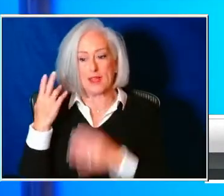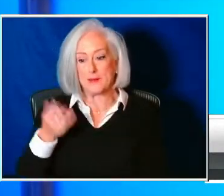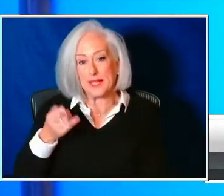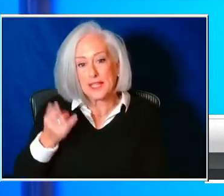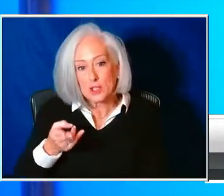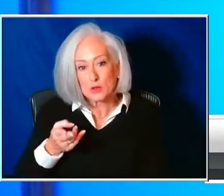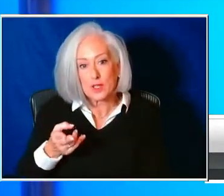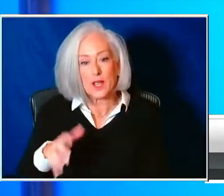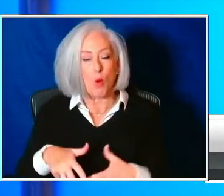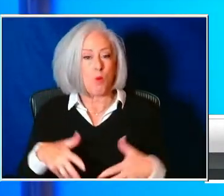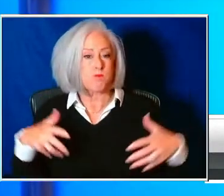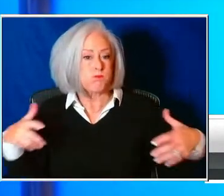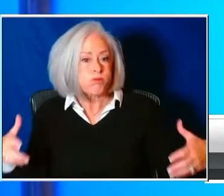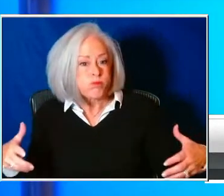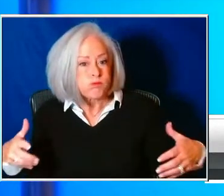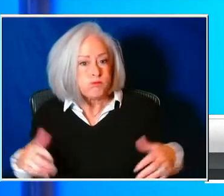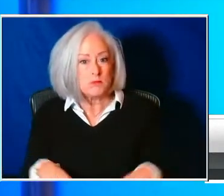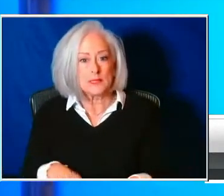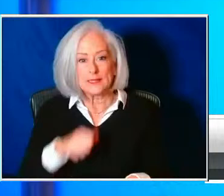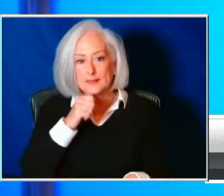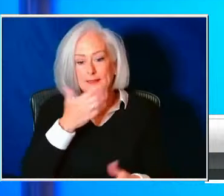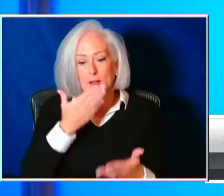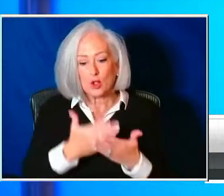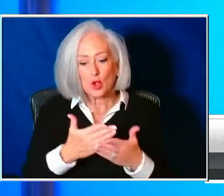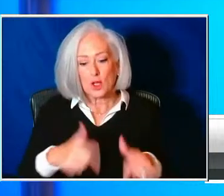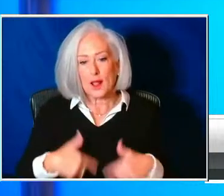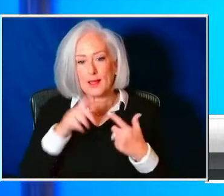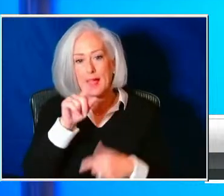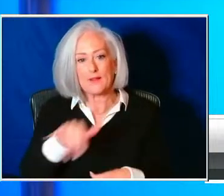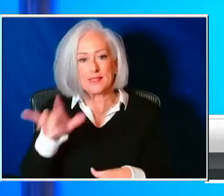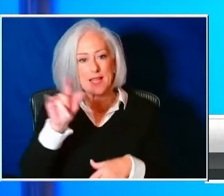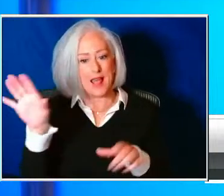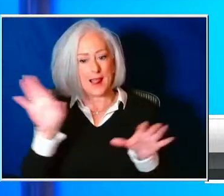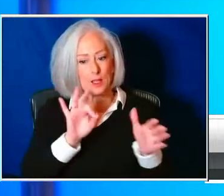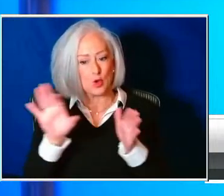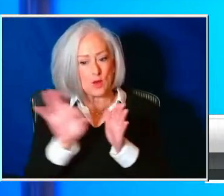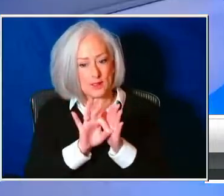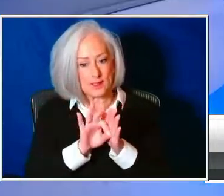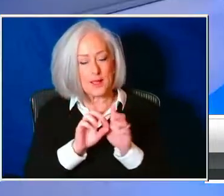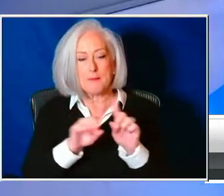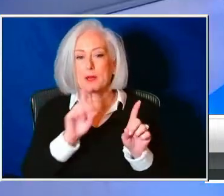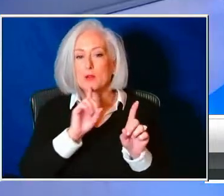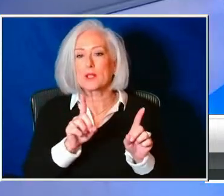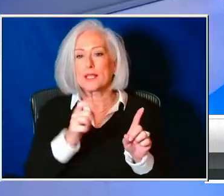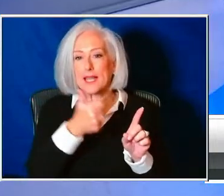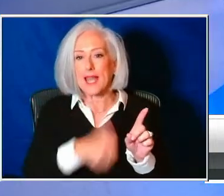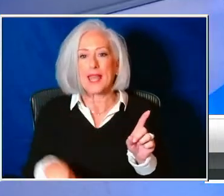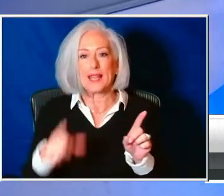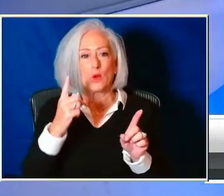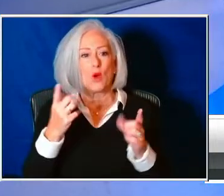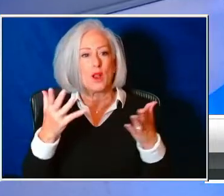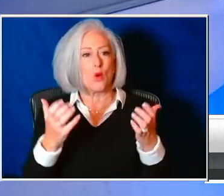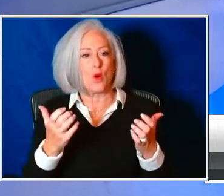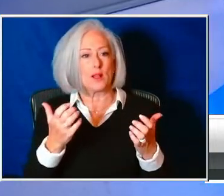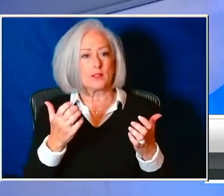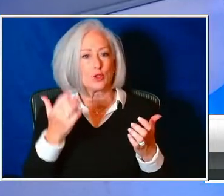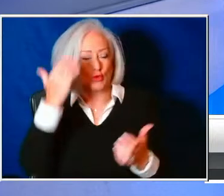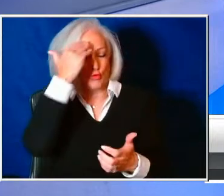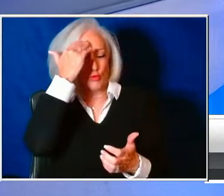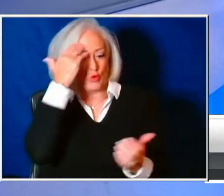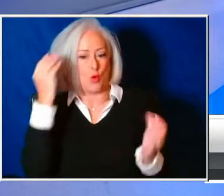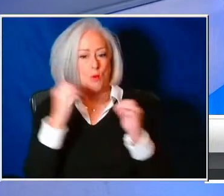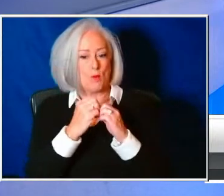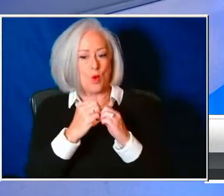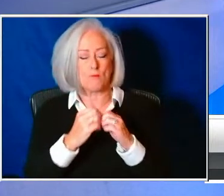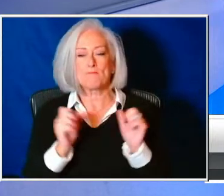overweight or maybe doesn't make the best lifestyle choices, but you say it's really for anyone who just wants to maybe have a better peace of mind, right? Peace of mind, correct. Let's talk a little bit